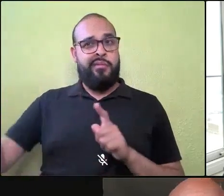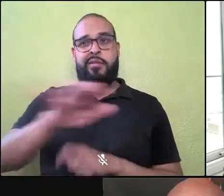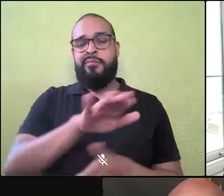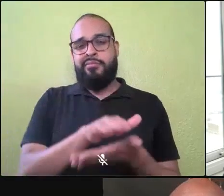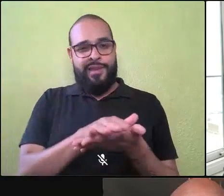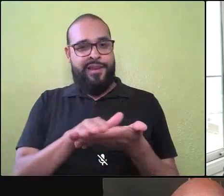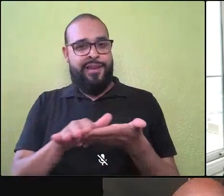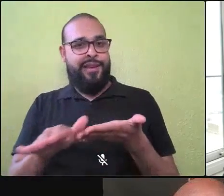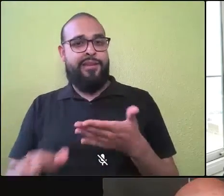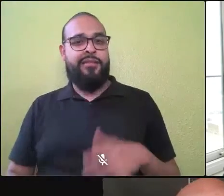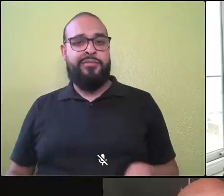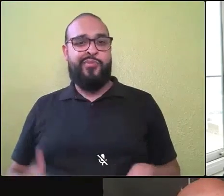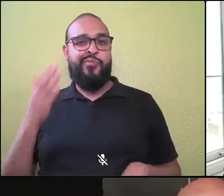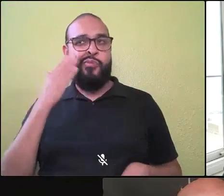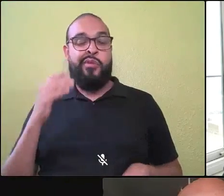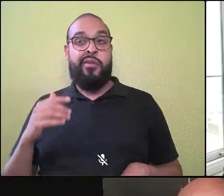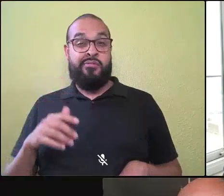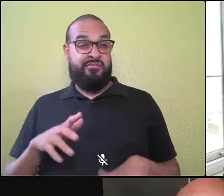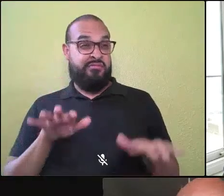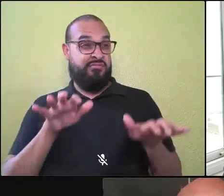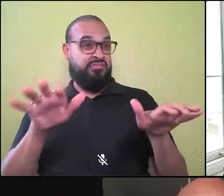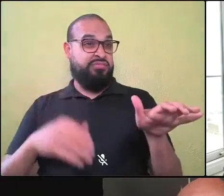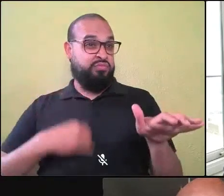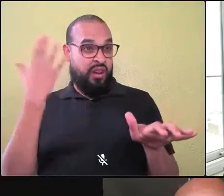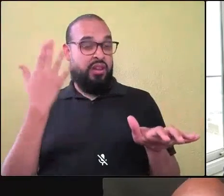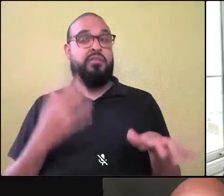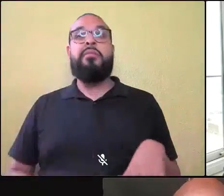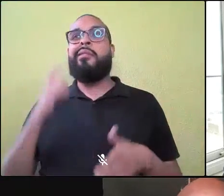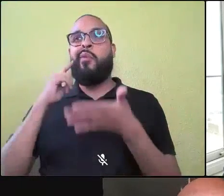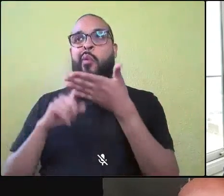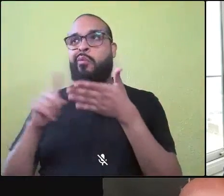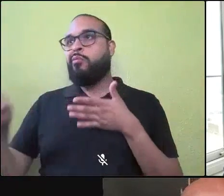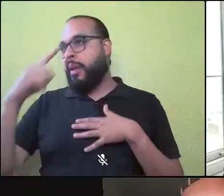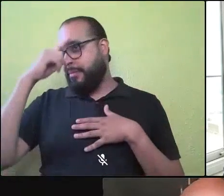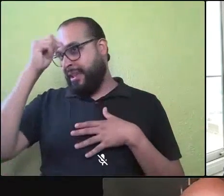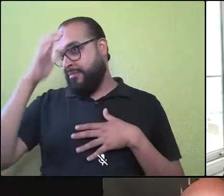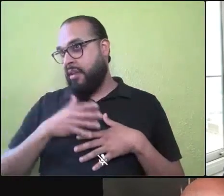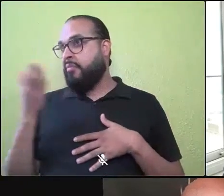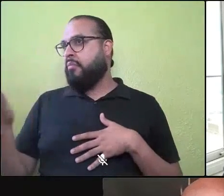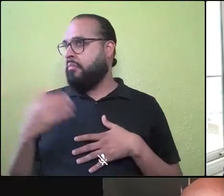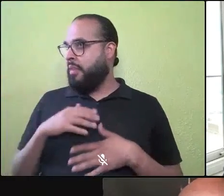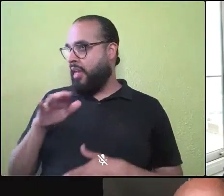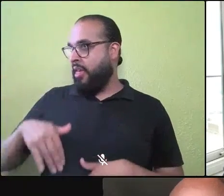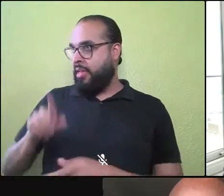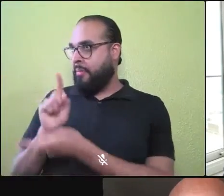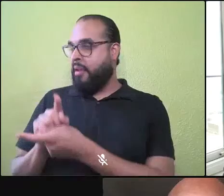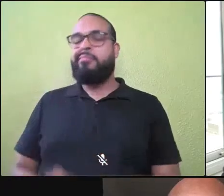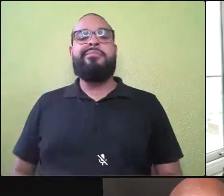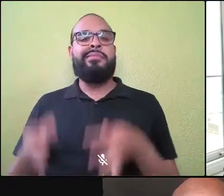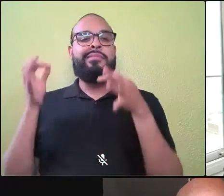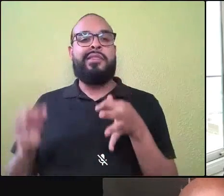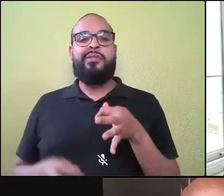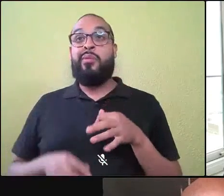were a small percentage of the population. And I just saw some brothers around who I didn't know. So I said, well, I'm going to start a club inside the